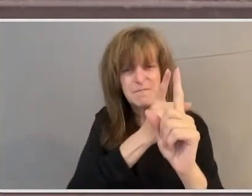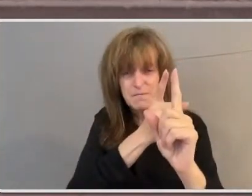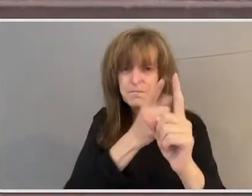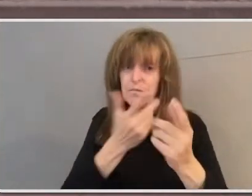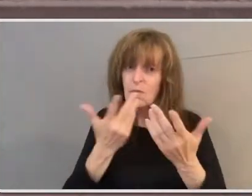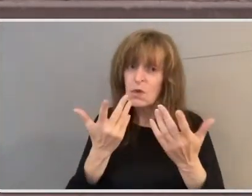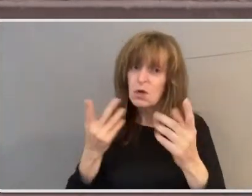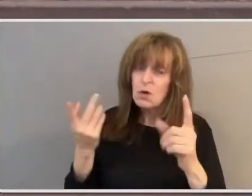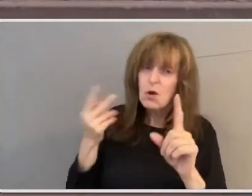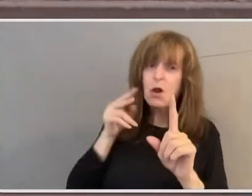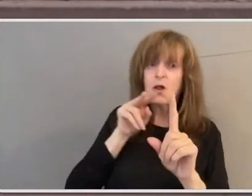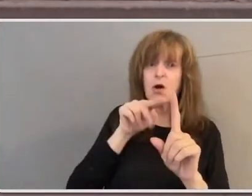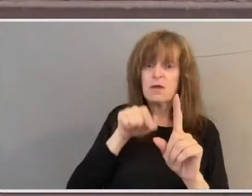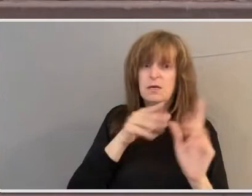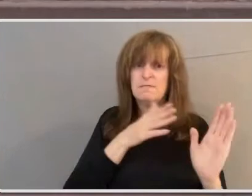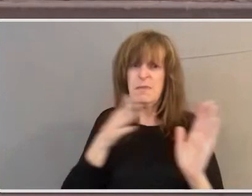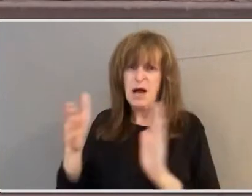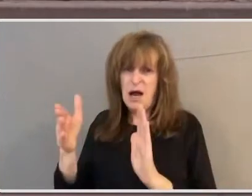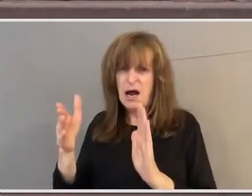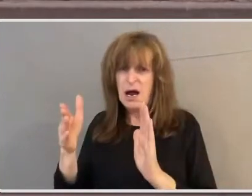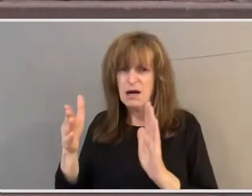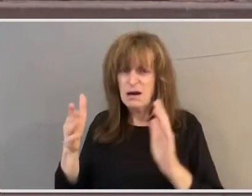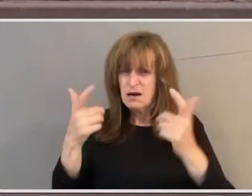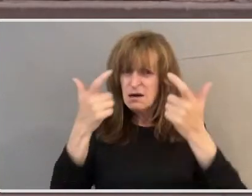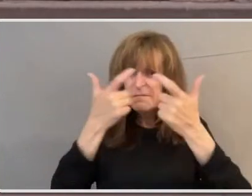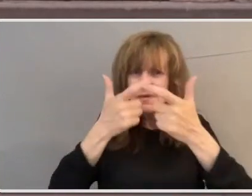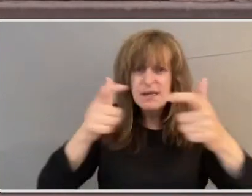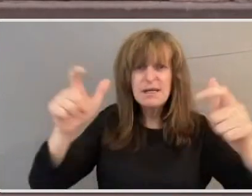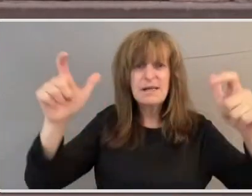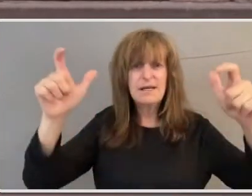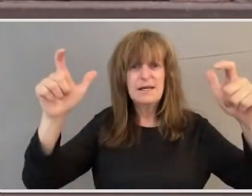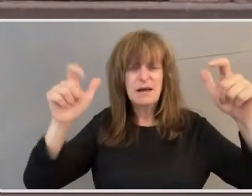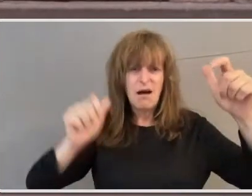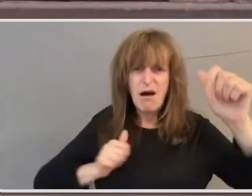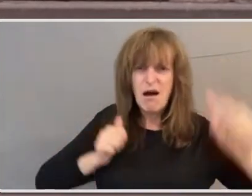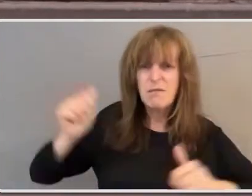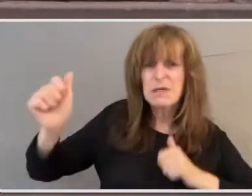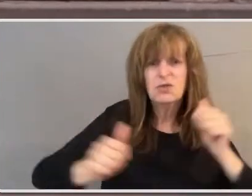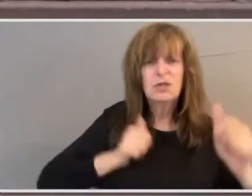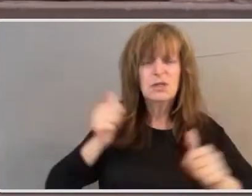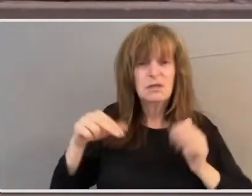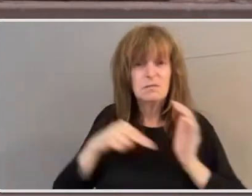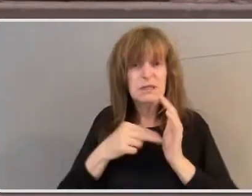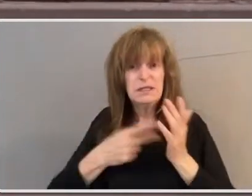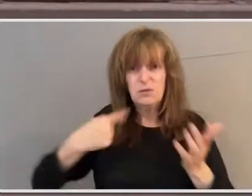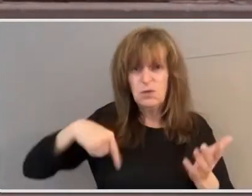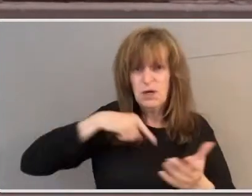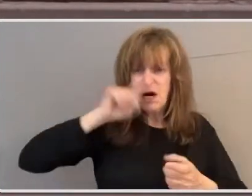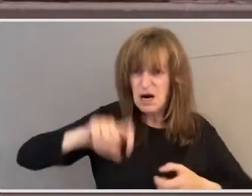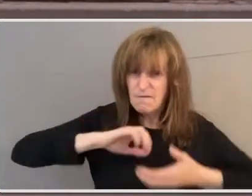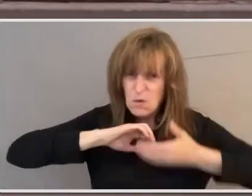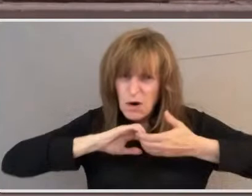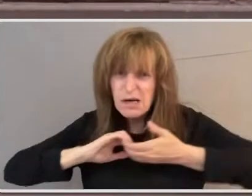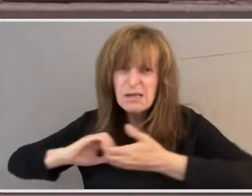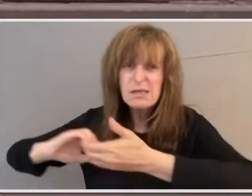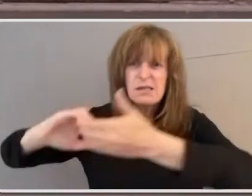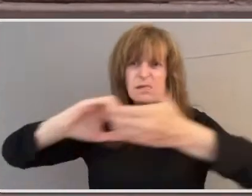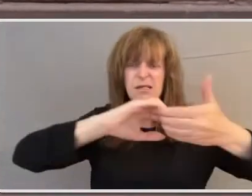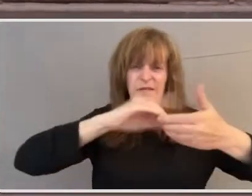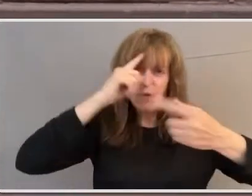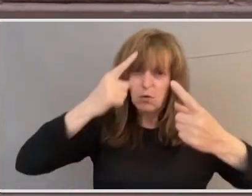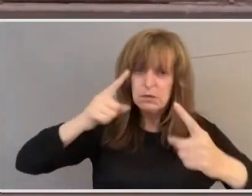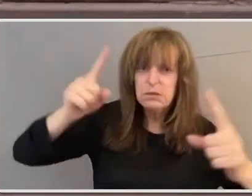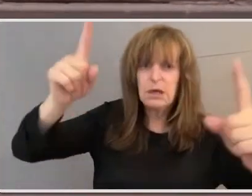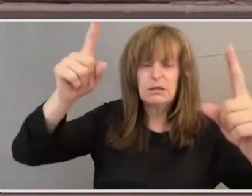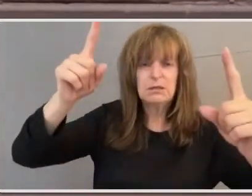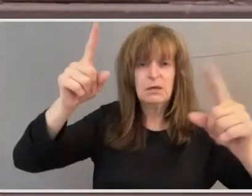plan, it will take all of us working together to succeed. That plan starts with rebuilding